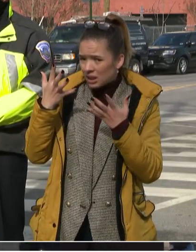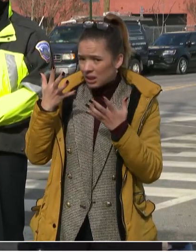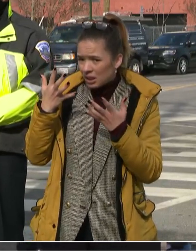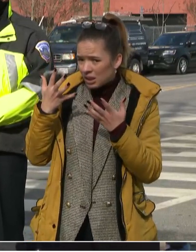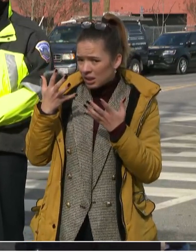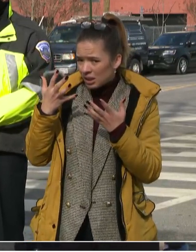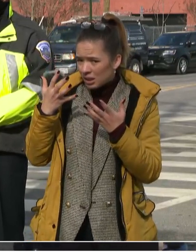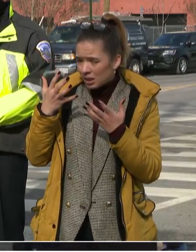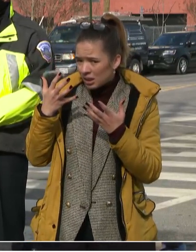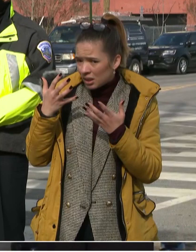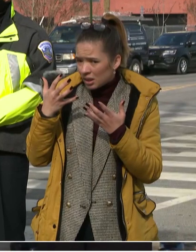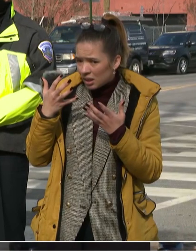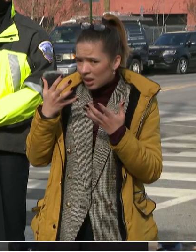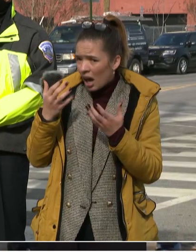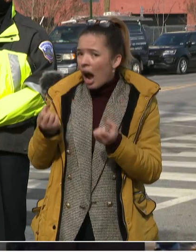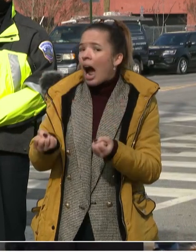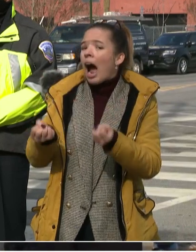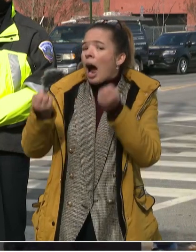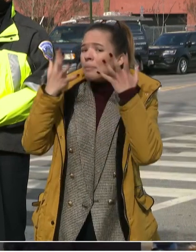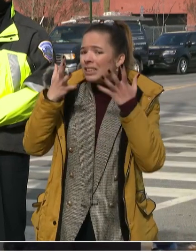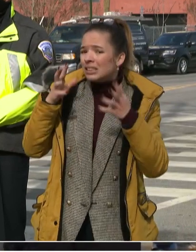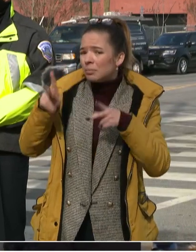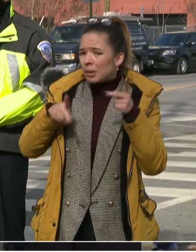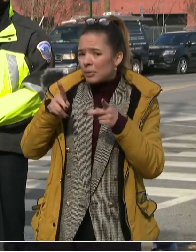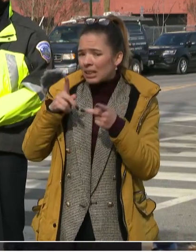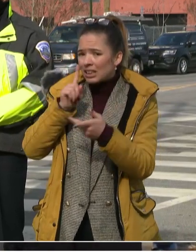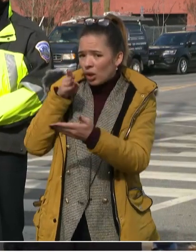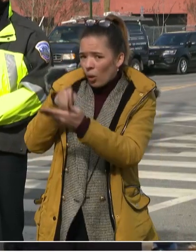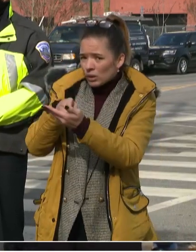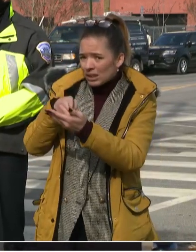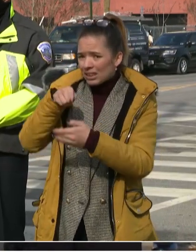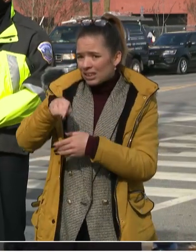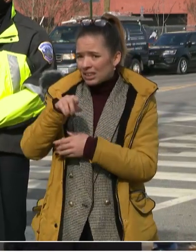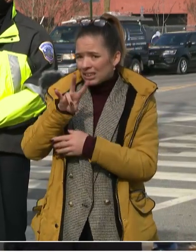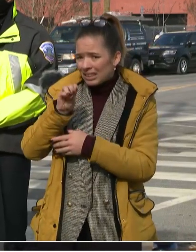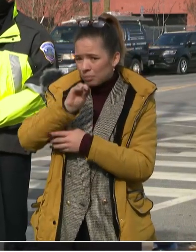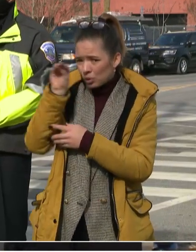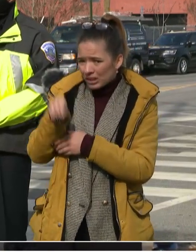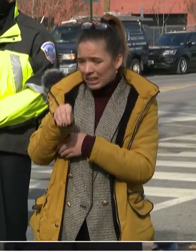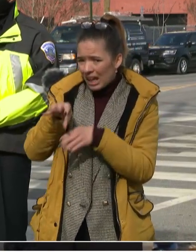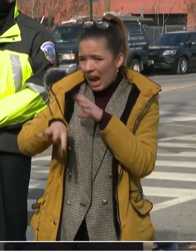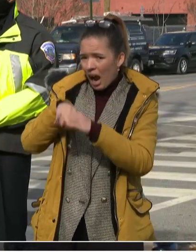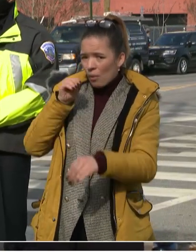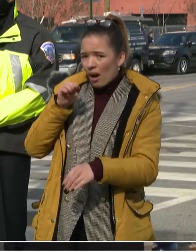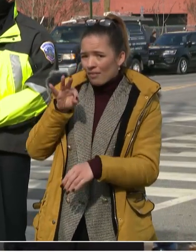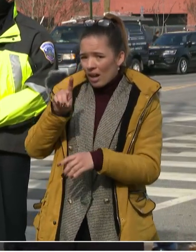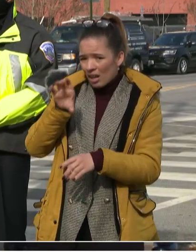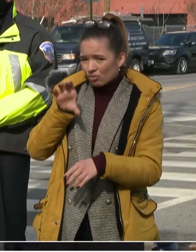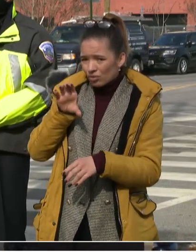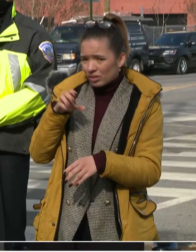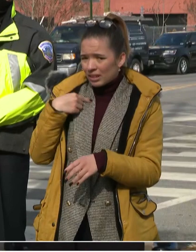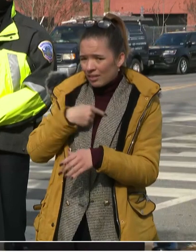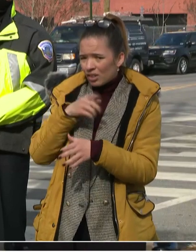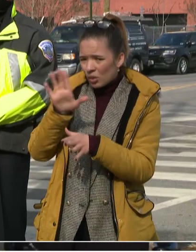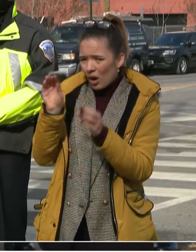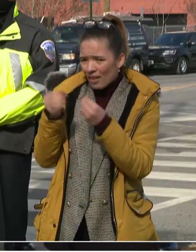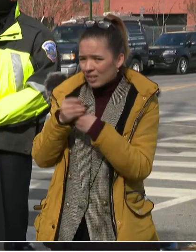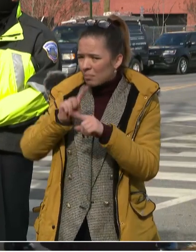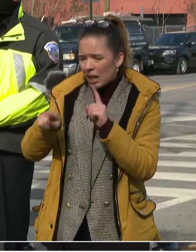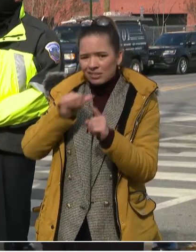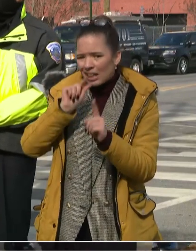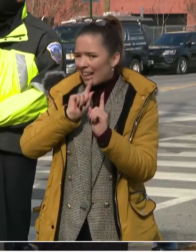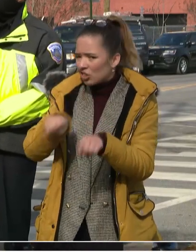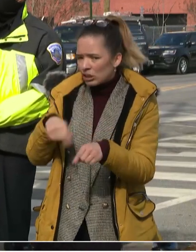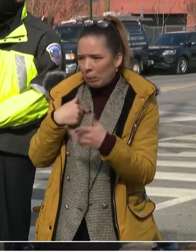many juveniles he prosecuted. 70% of the 100 that you arrested. I've asked his office; they've not been able to give me the